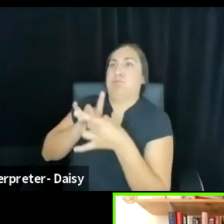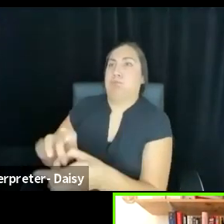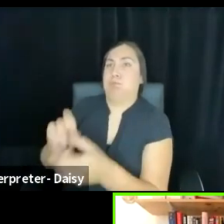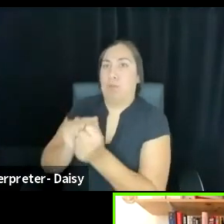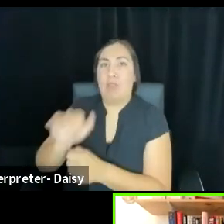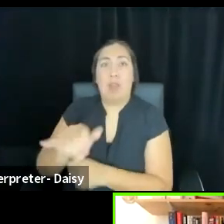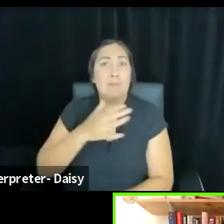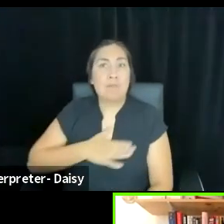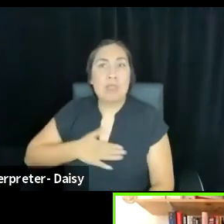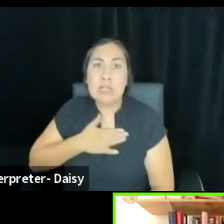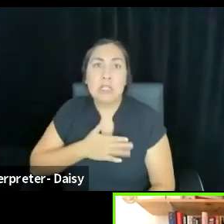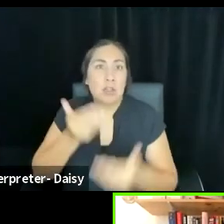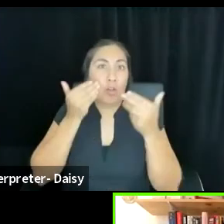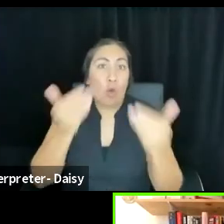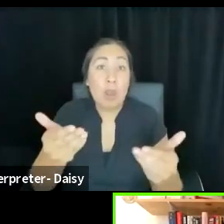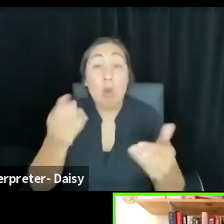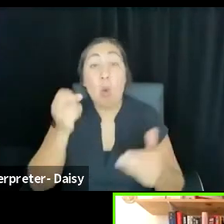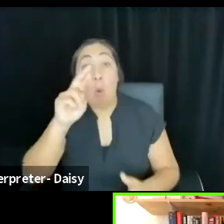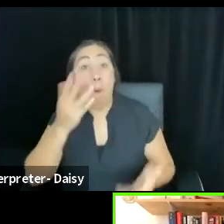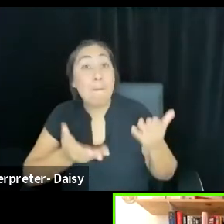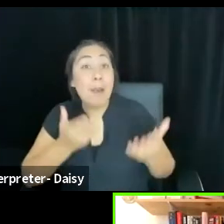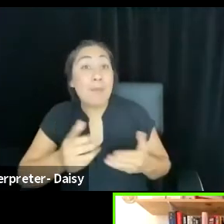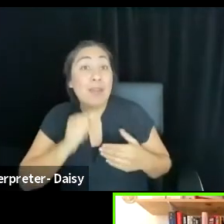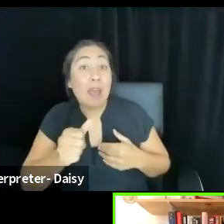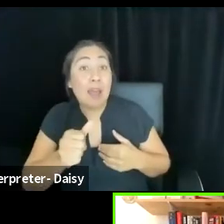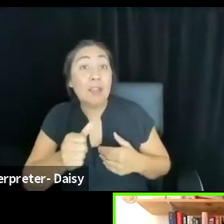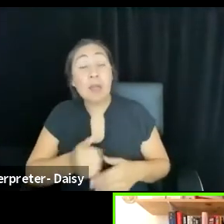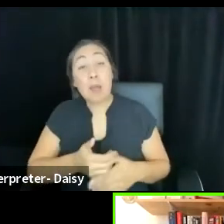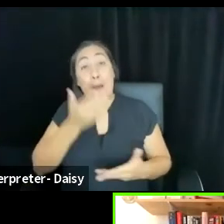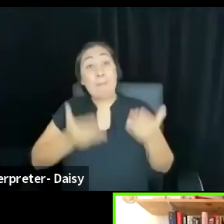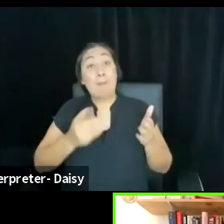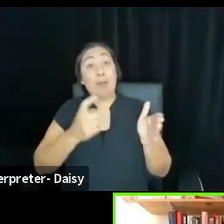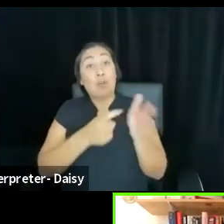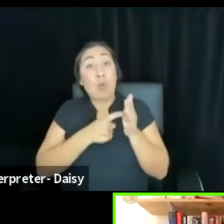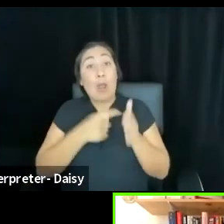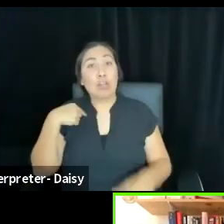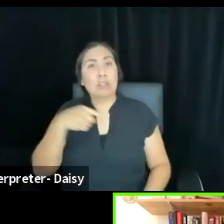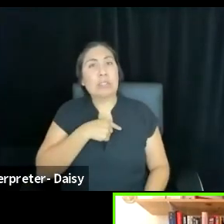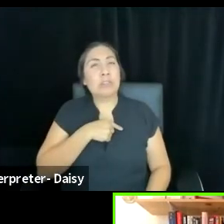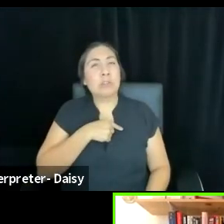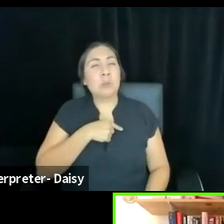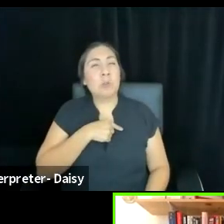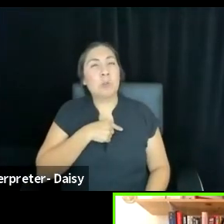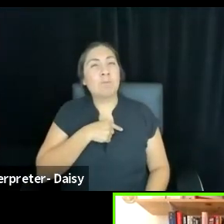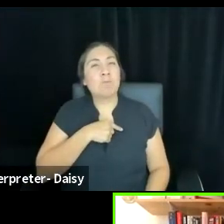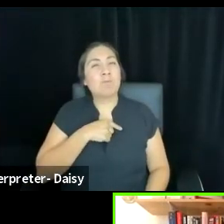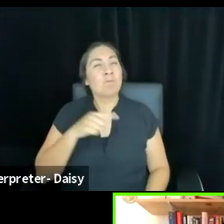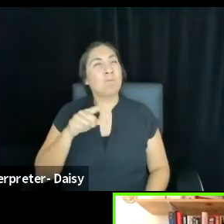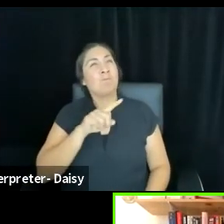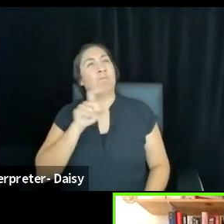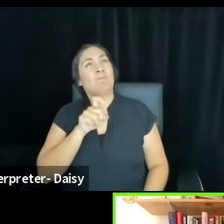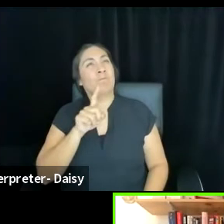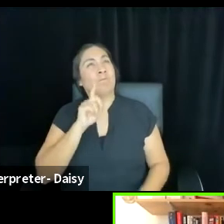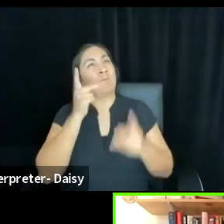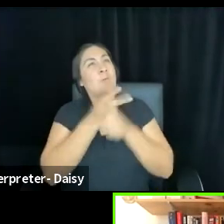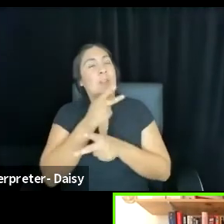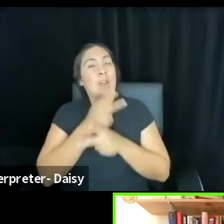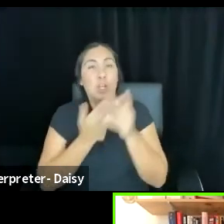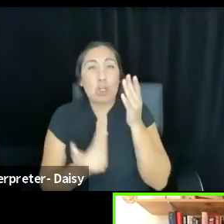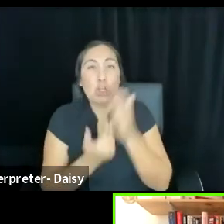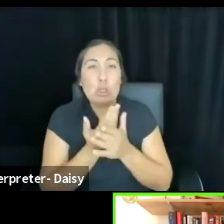that. Or maybe not, right? And maybe it requires us to then question, is there new ways? Are there new